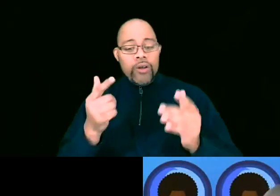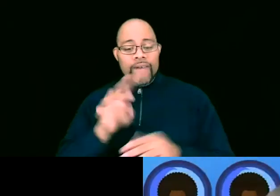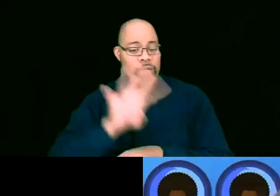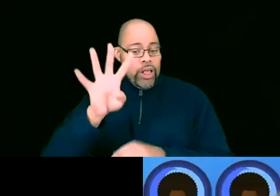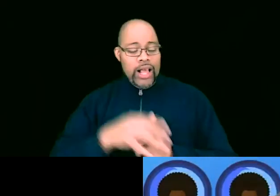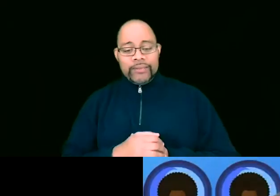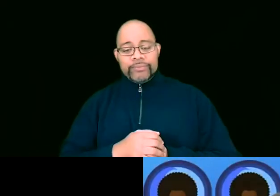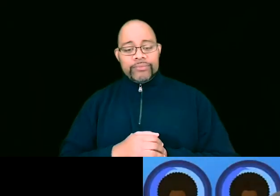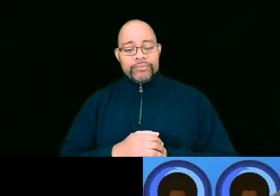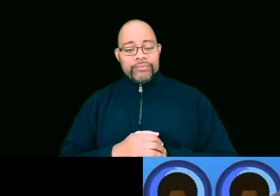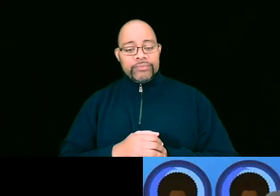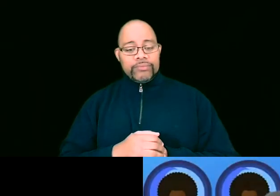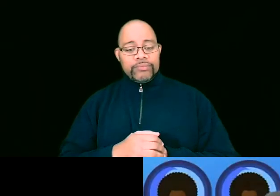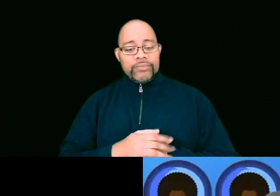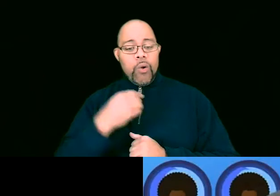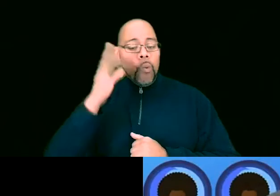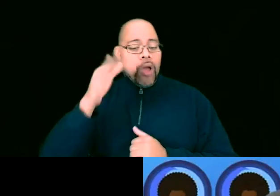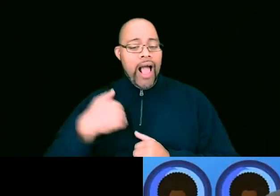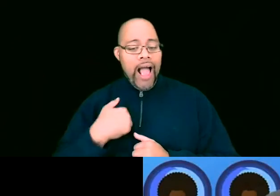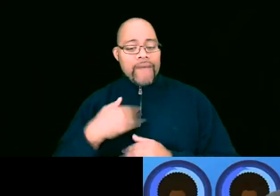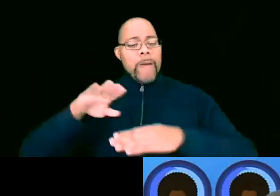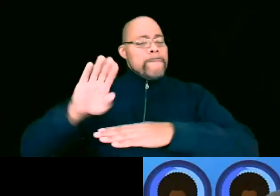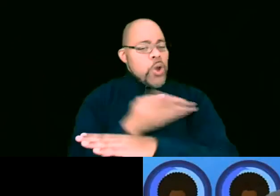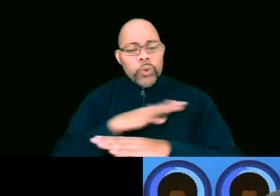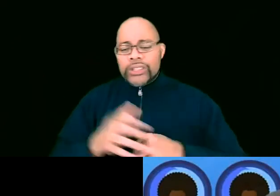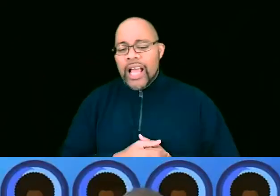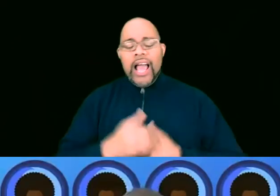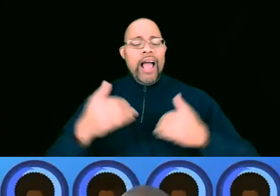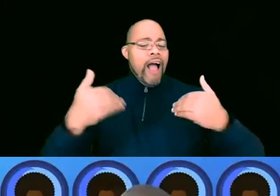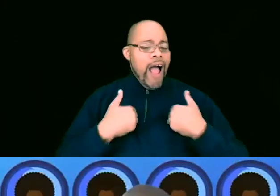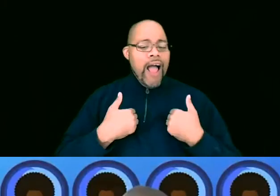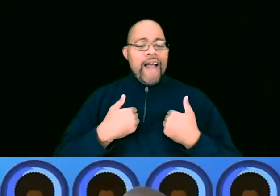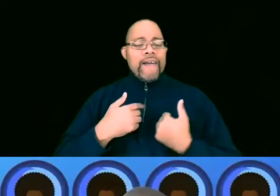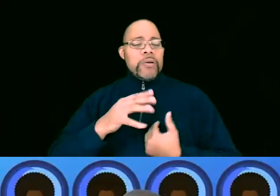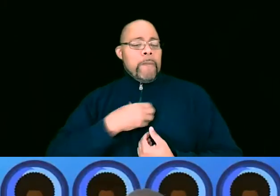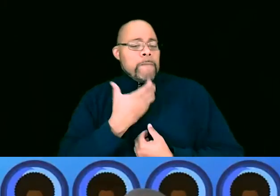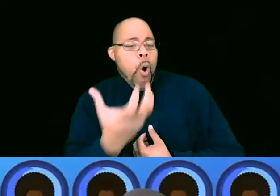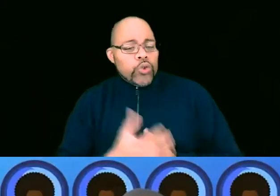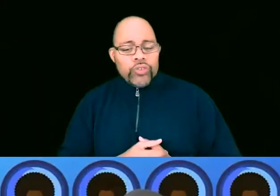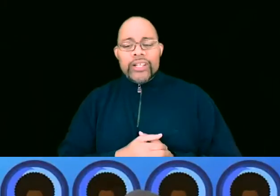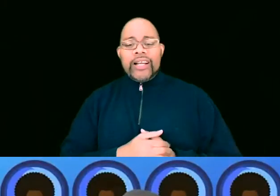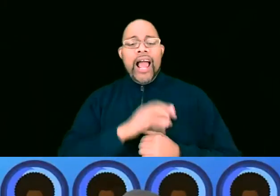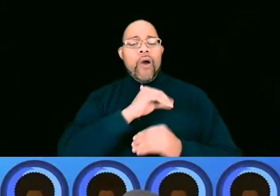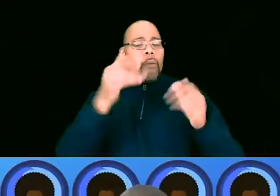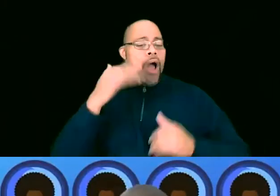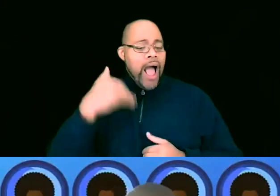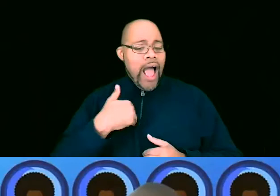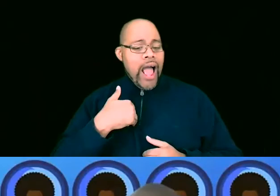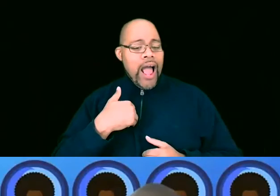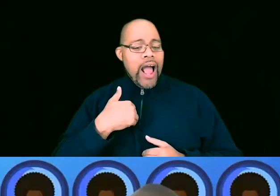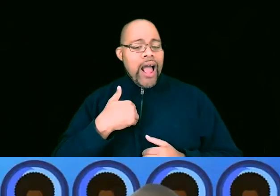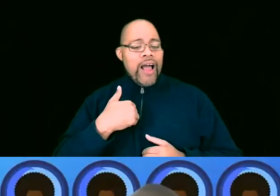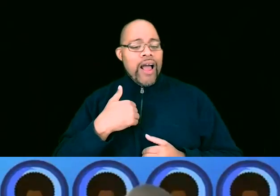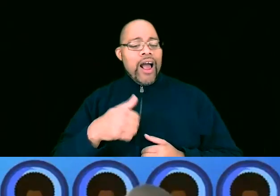o'clock. We will have music, we're going to have spoken word, and of course, we're going to have another